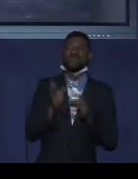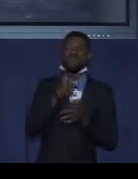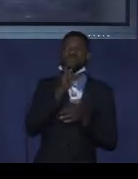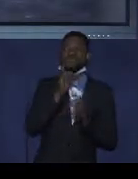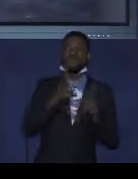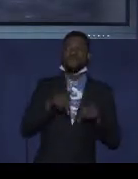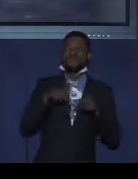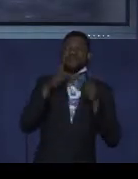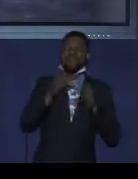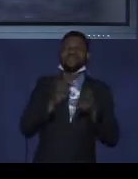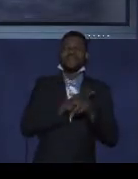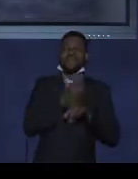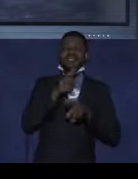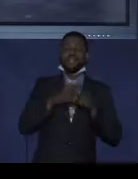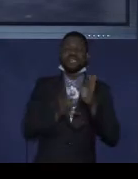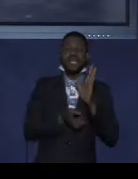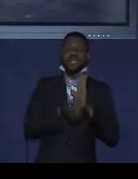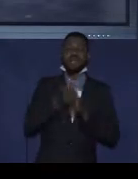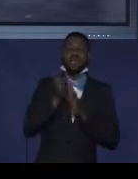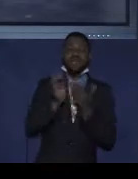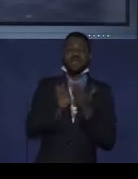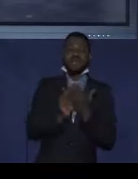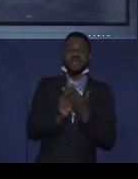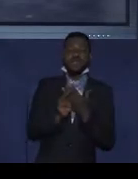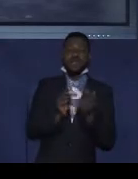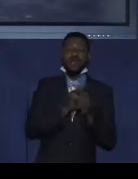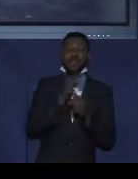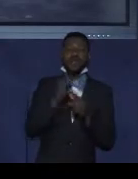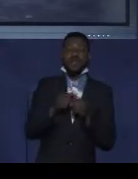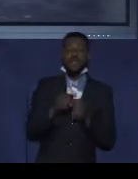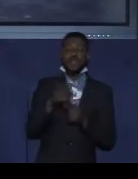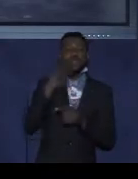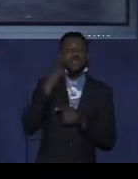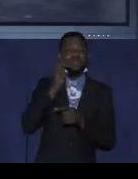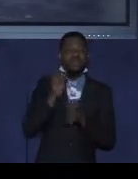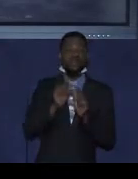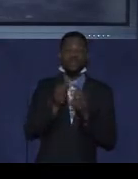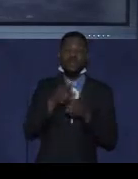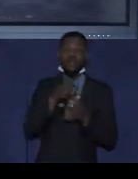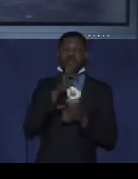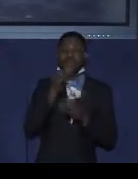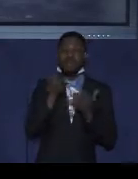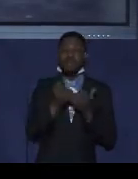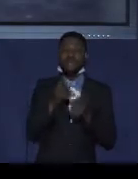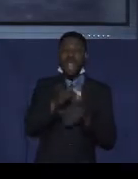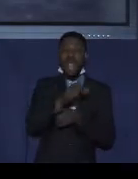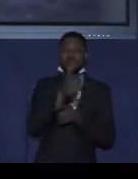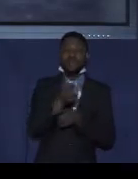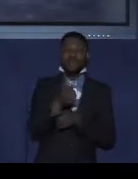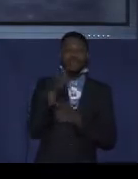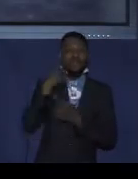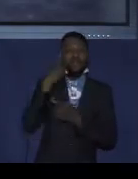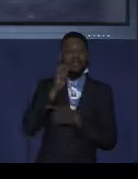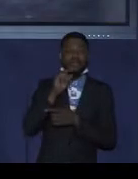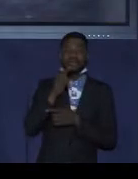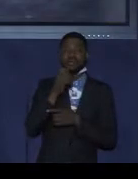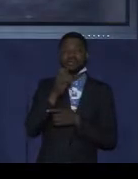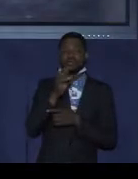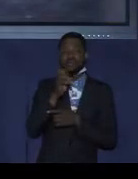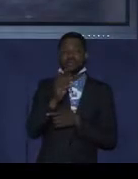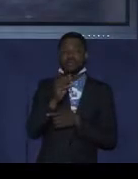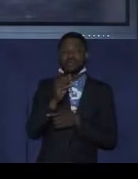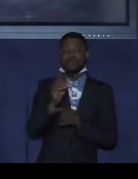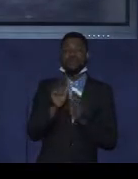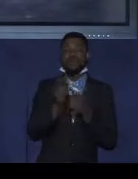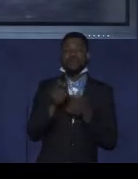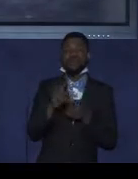one is, it does not promote national development. When an ethnic group is fighting another ethnic group, where do we want to